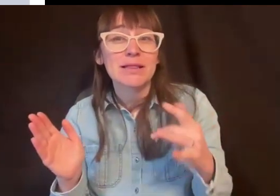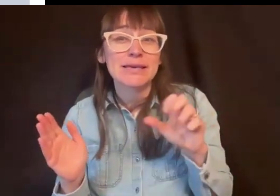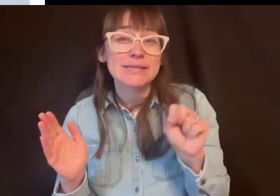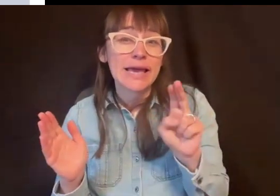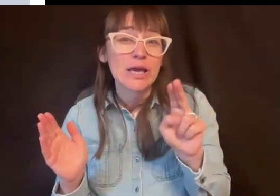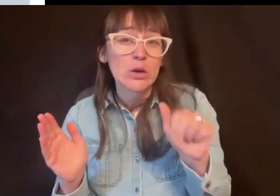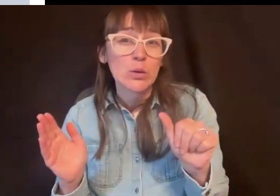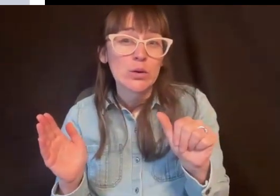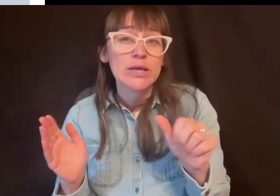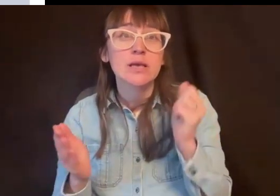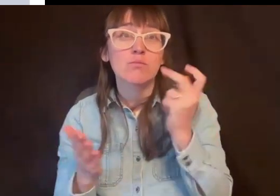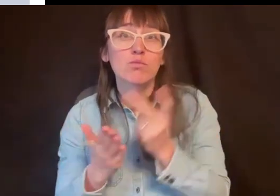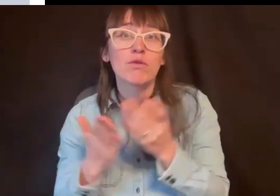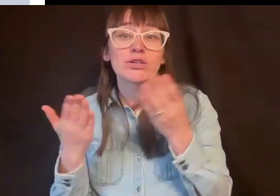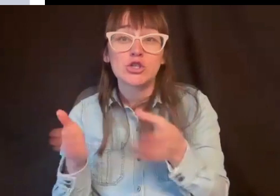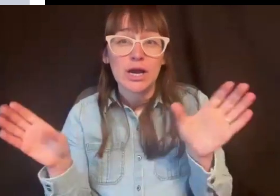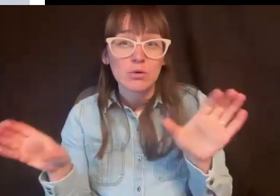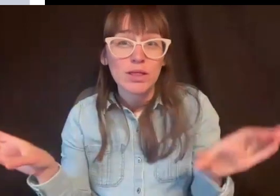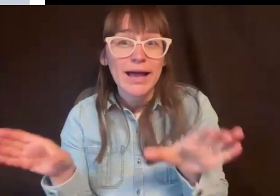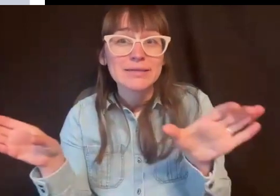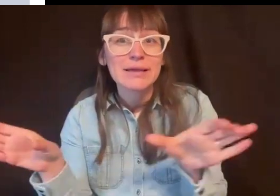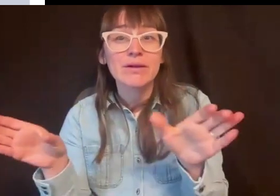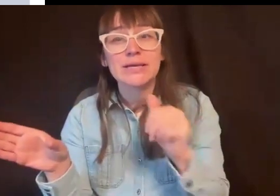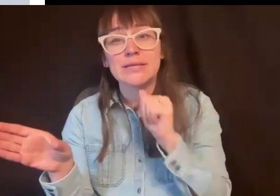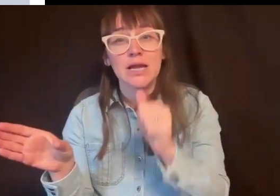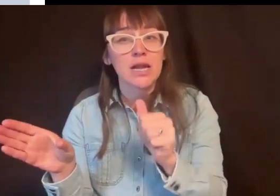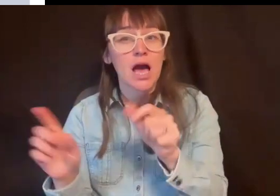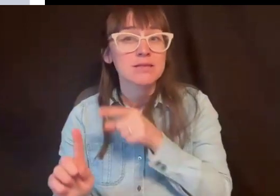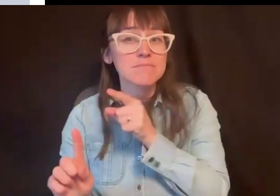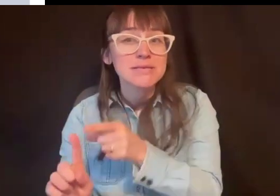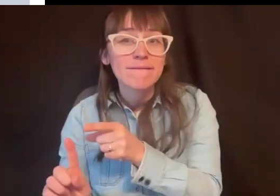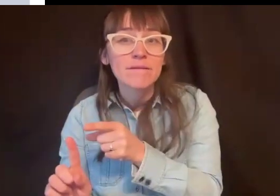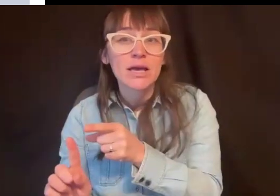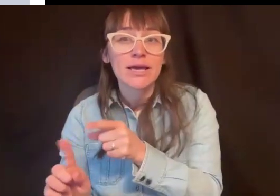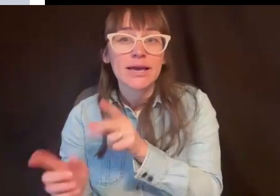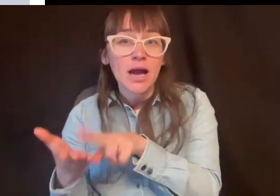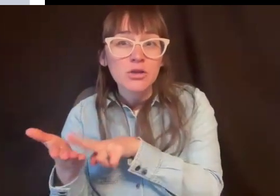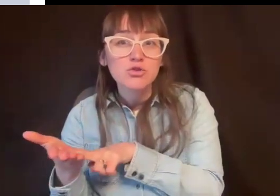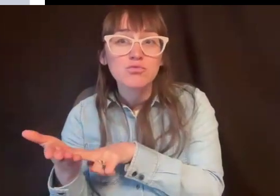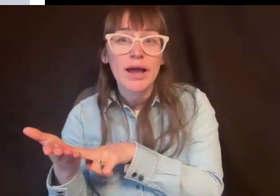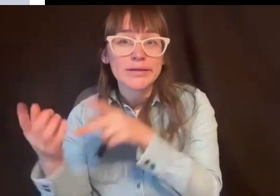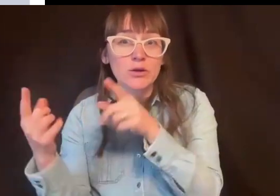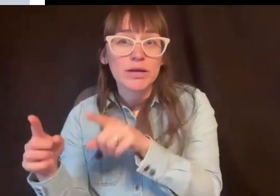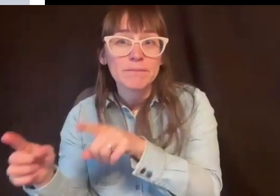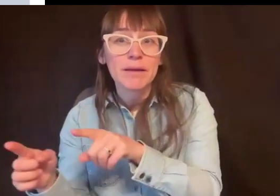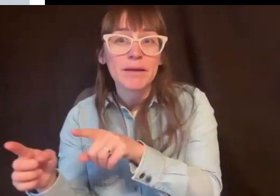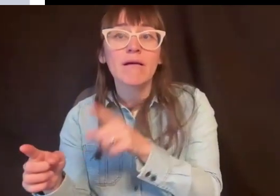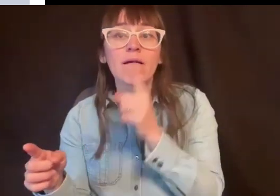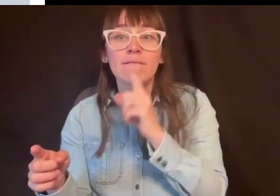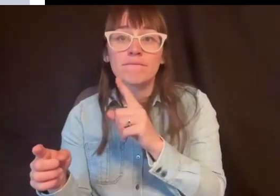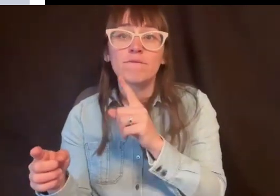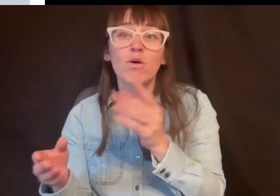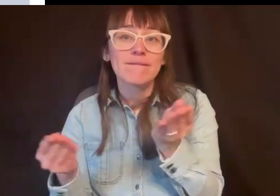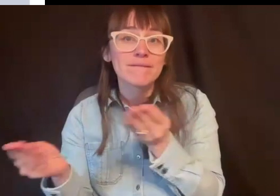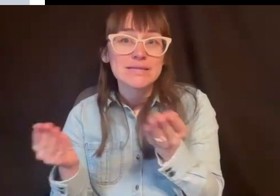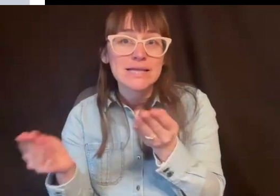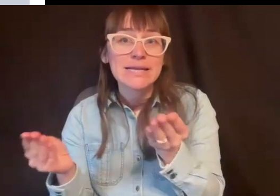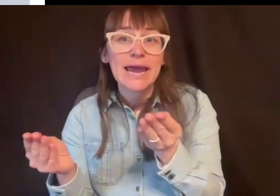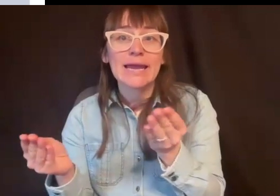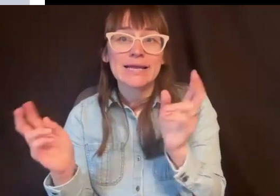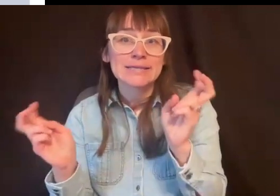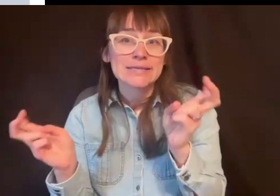are approving general activities rather than approving of specific contracts or agreements to facilitate the provision of Title III